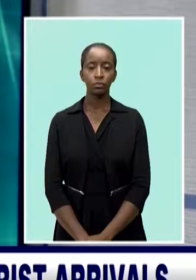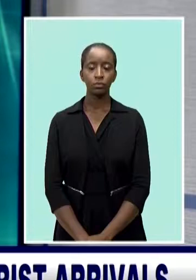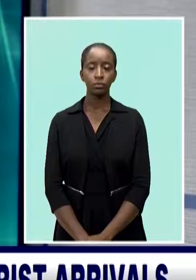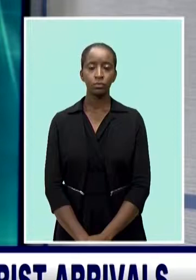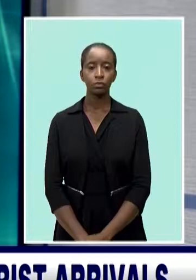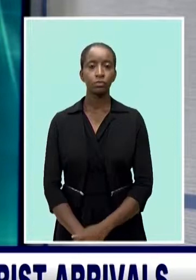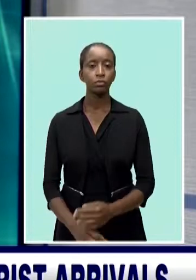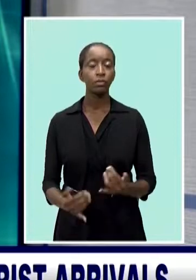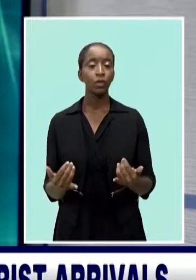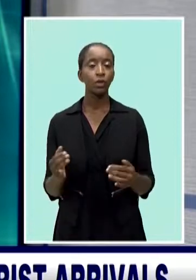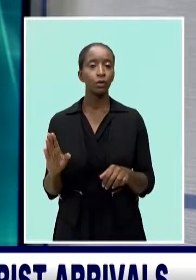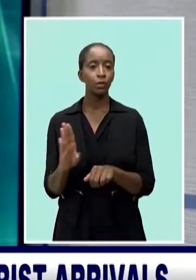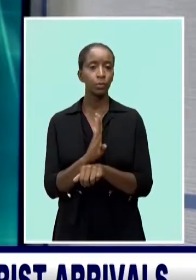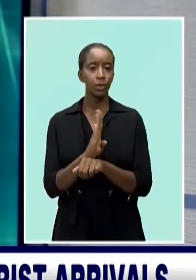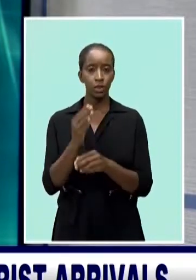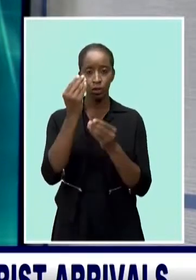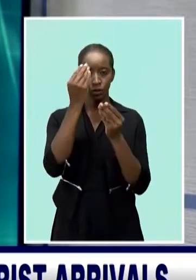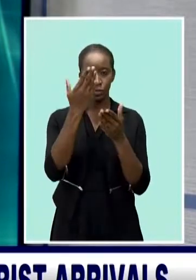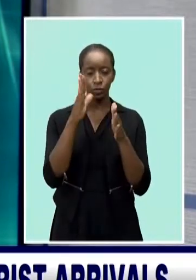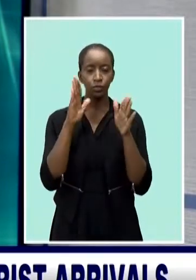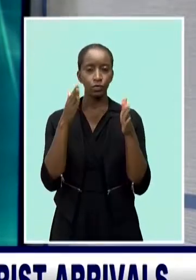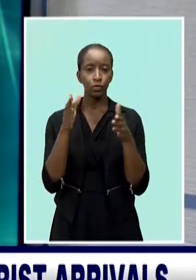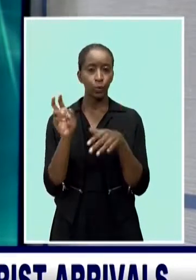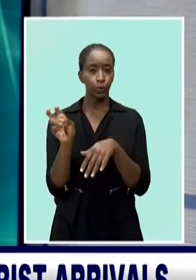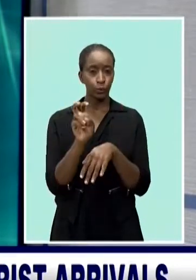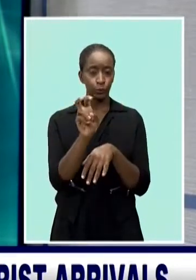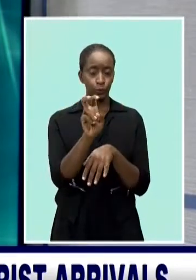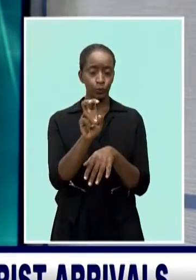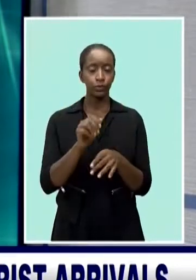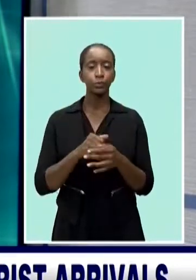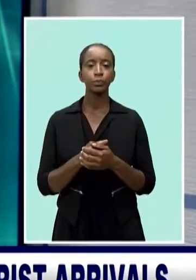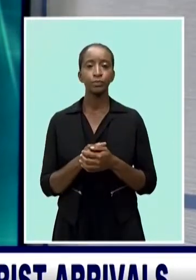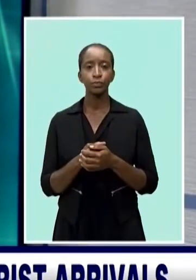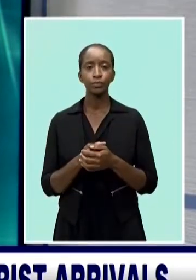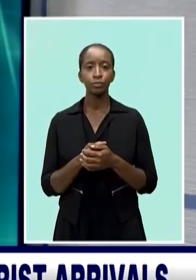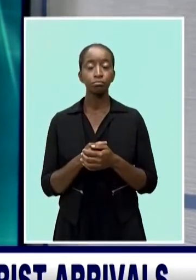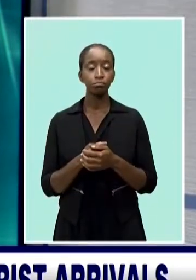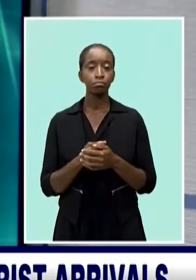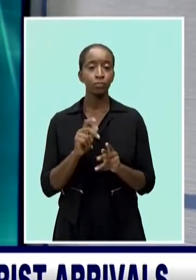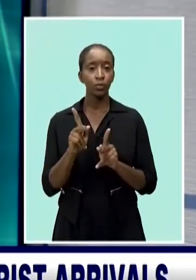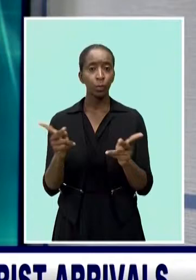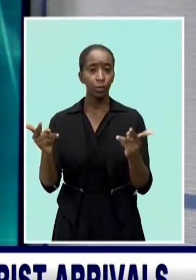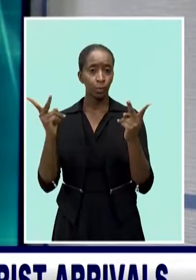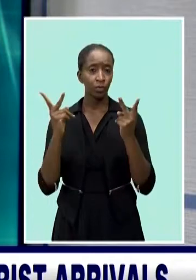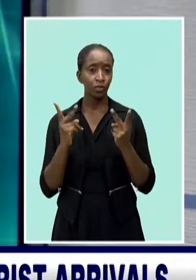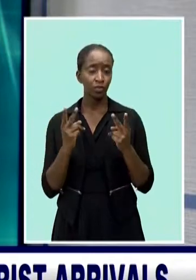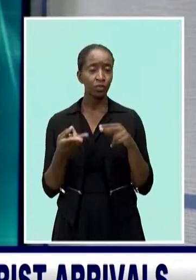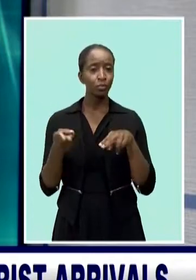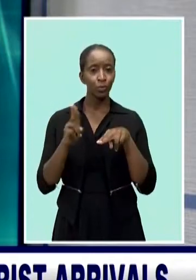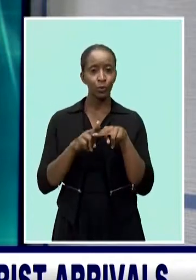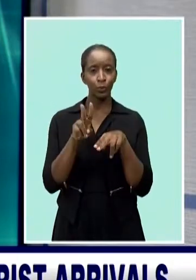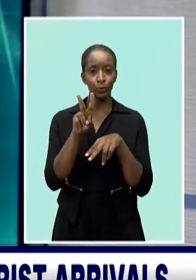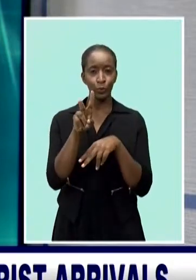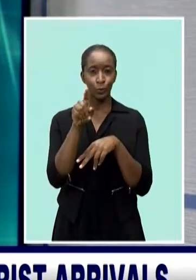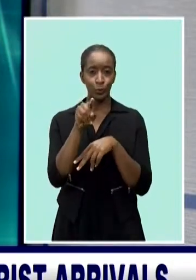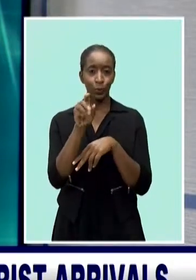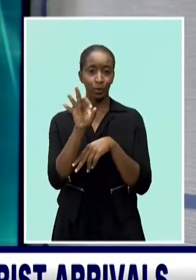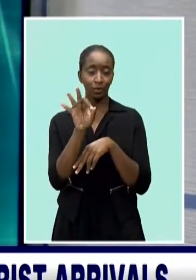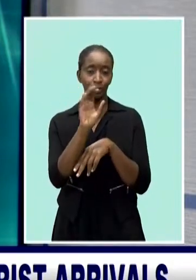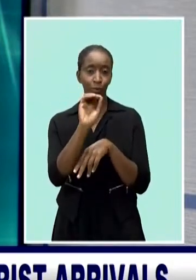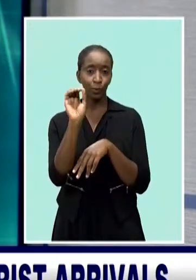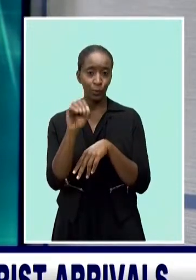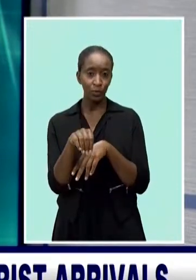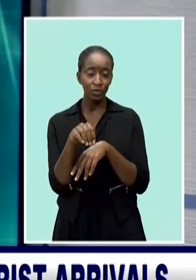In business tonight, we take a look at the tourism industry, and visitor arrivals are up 2.9% for the first quarter of this